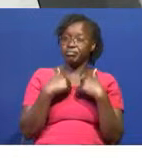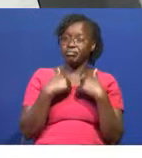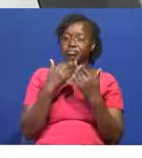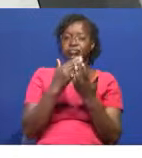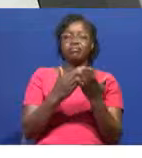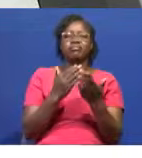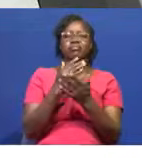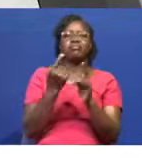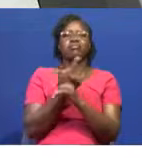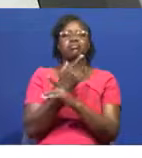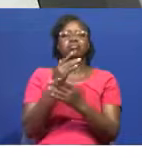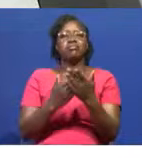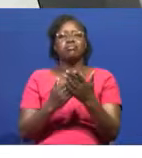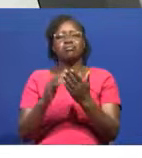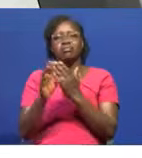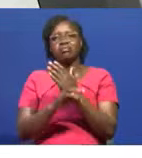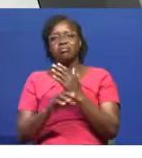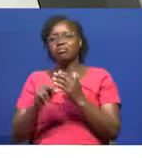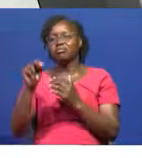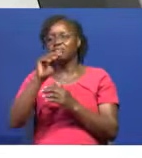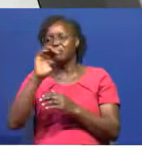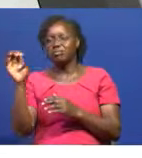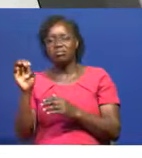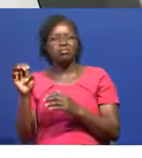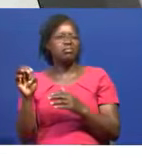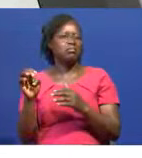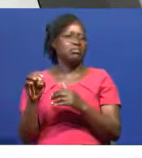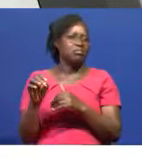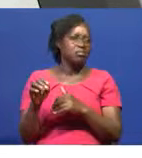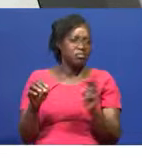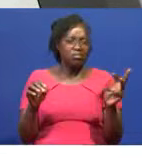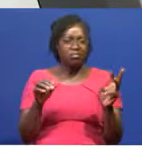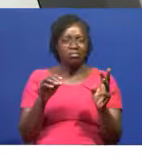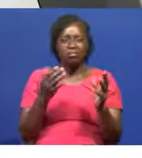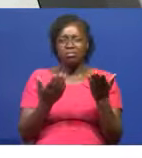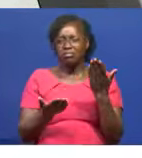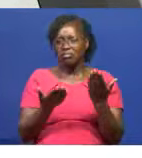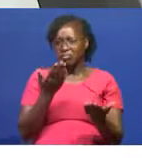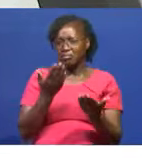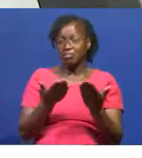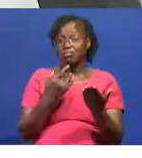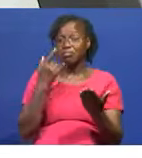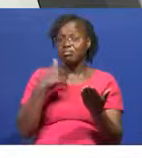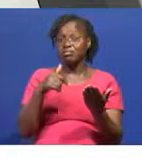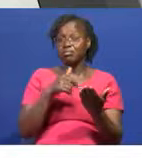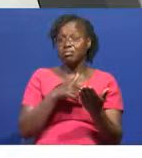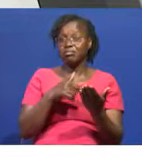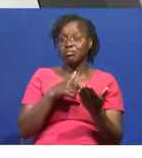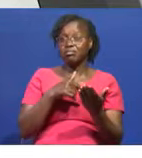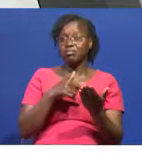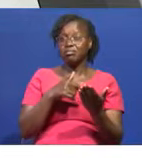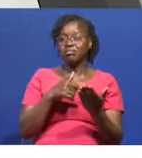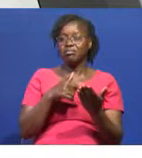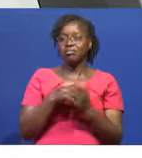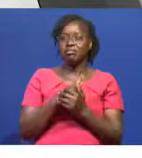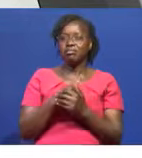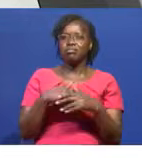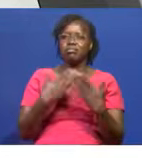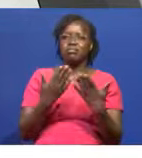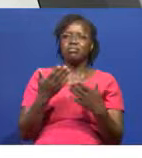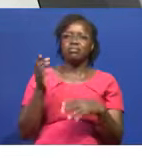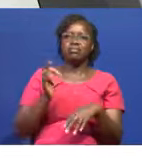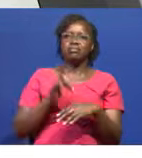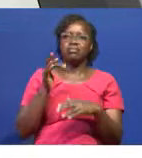the country. Yes. Northeastern, who are struggling with water and all that. But maybe you could just paint for us a picture. We might know, but how does